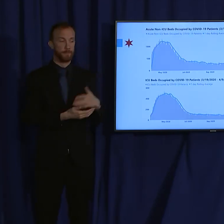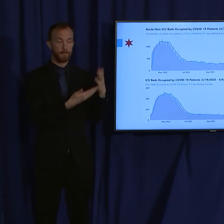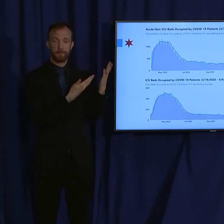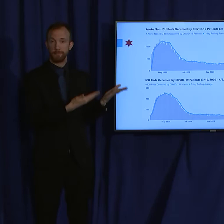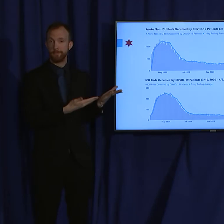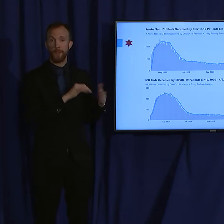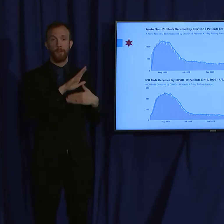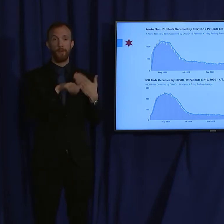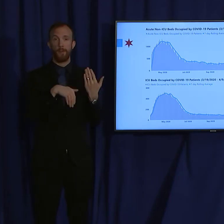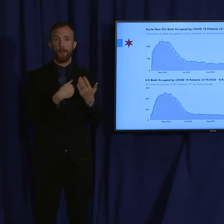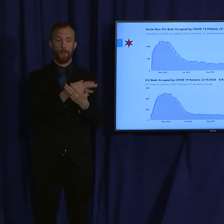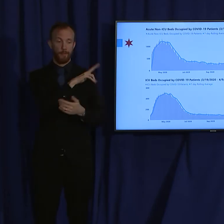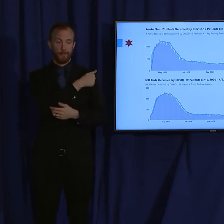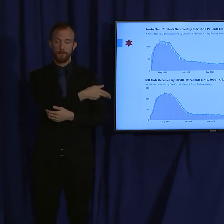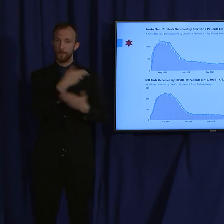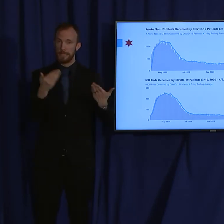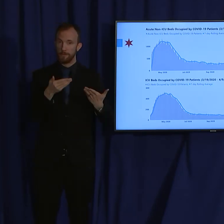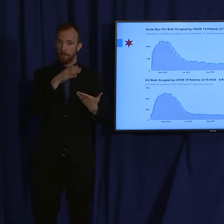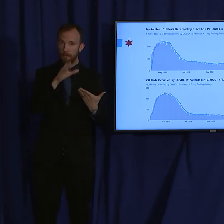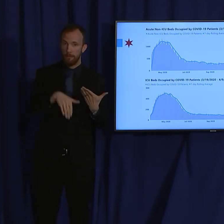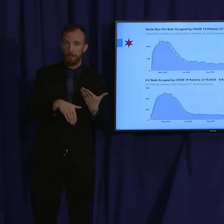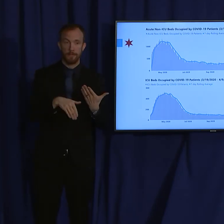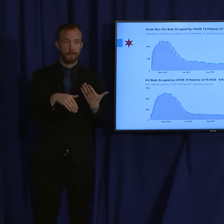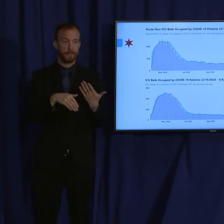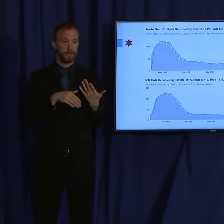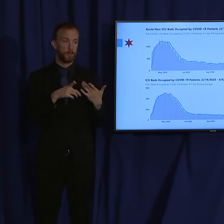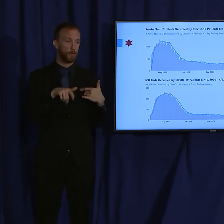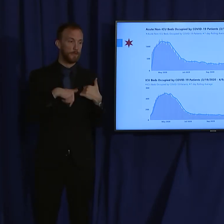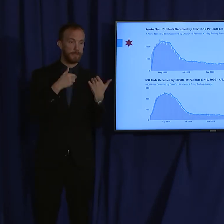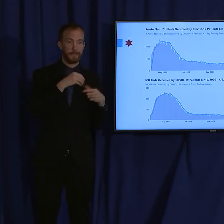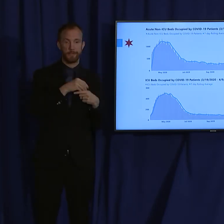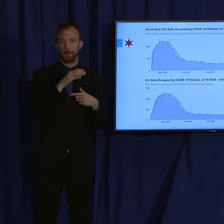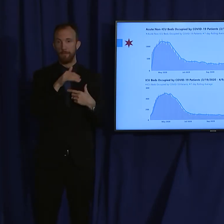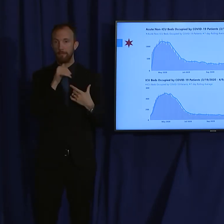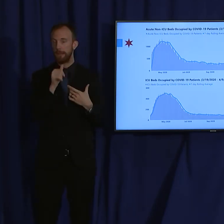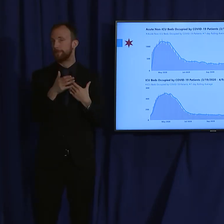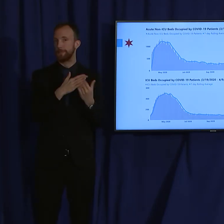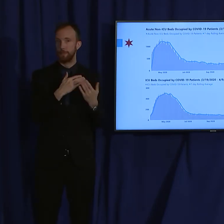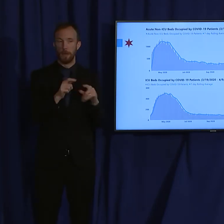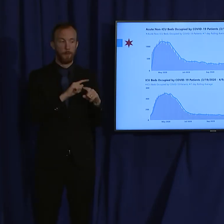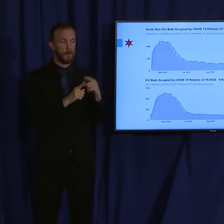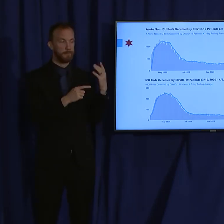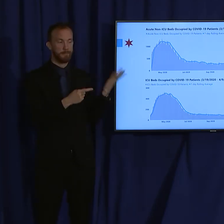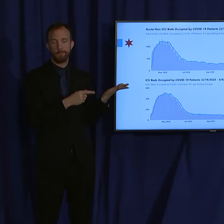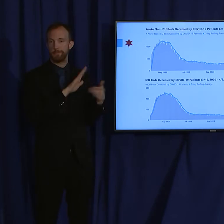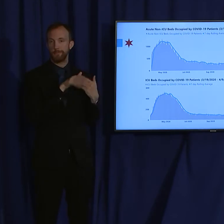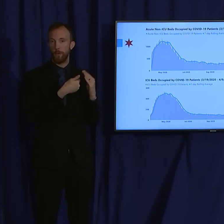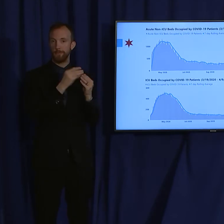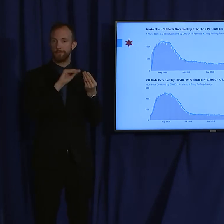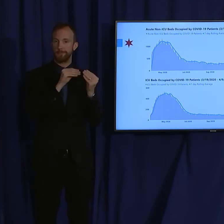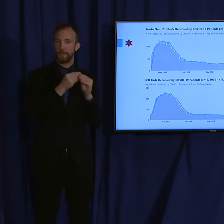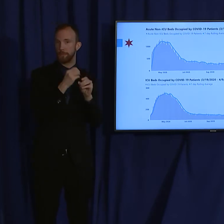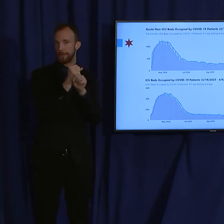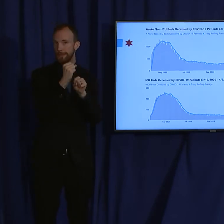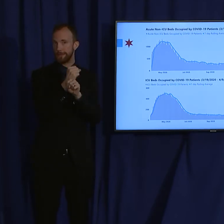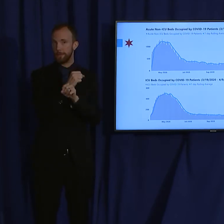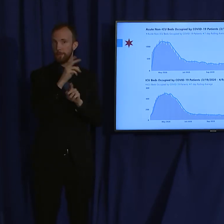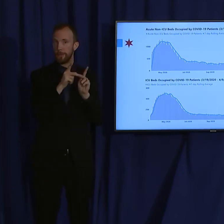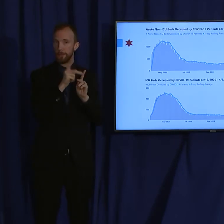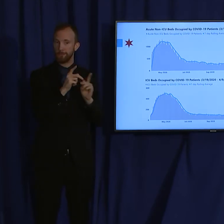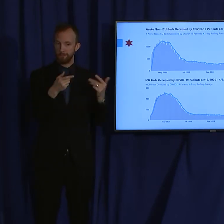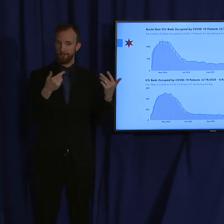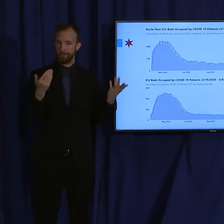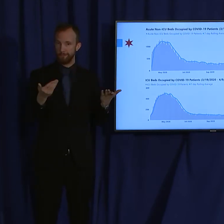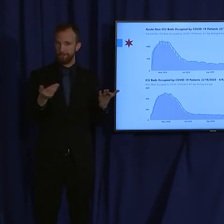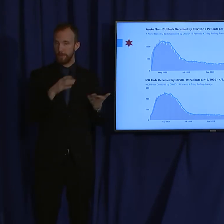Chicago hospitals, whether they're Chicago residents or not, where we are in terms of people in the hospital with COVID. You can see here, as of